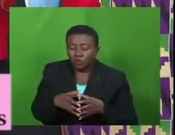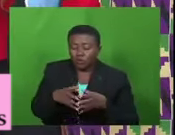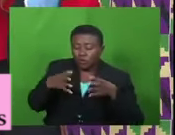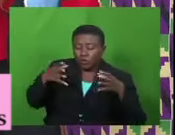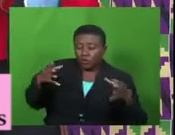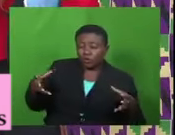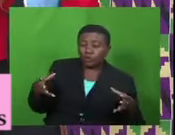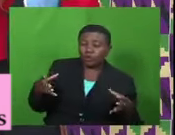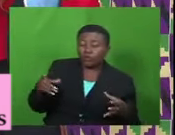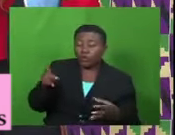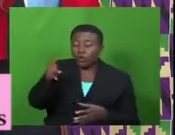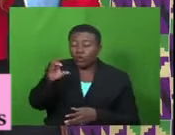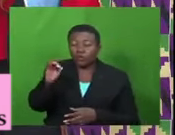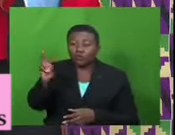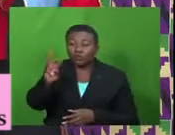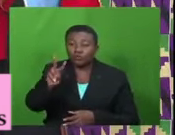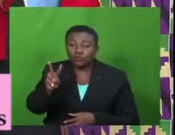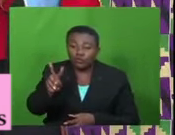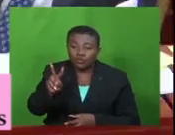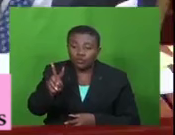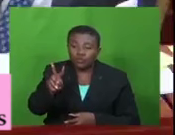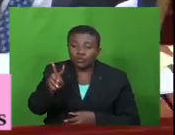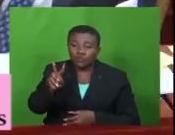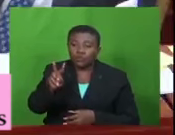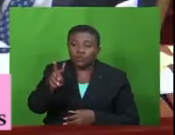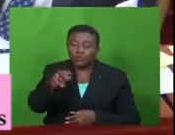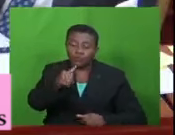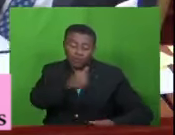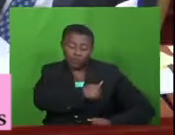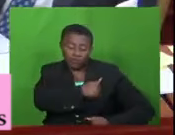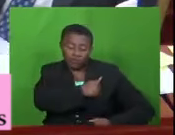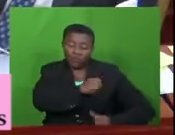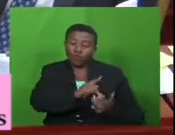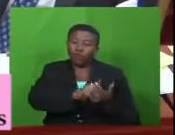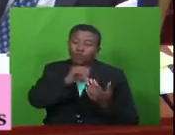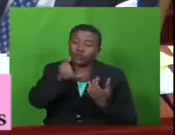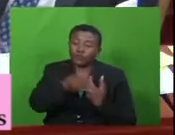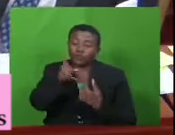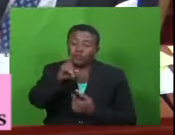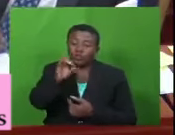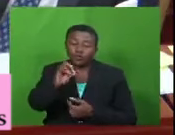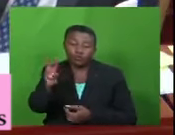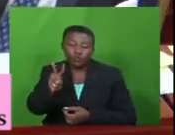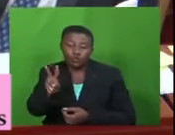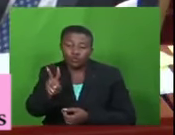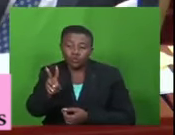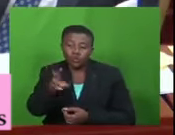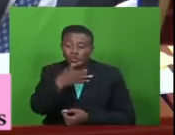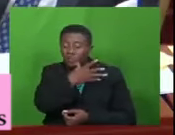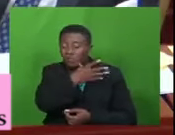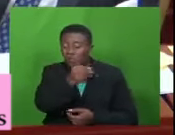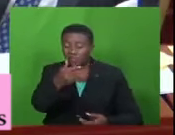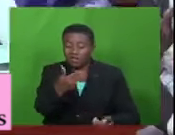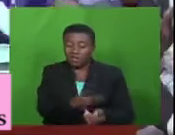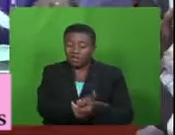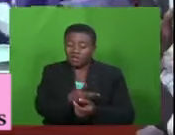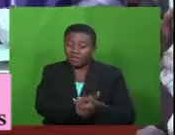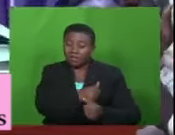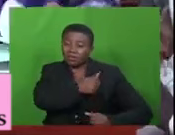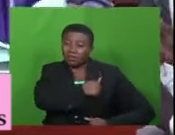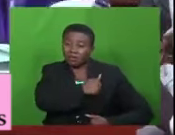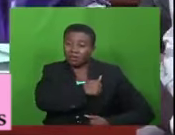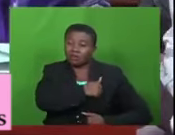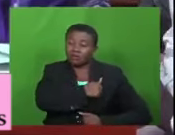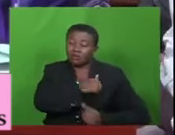Phases 1 and 2, the Military Housing Project Phases 1 and 2, and the Ghana Military Academy